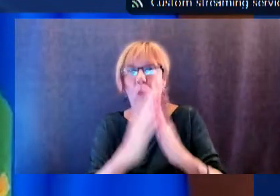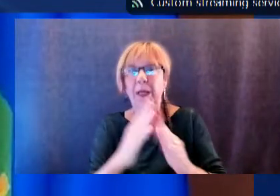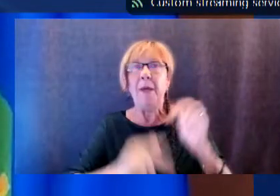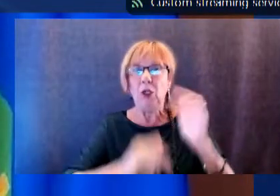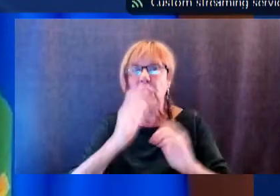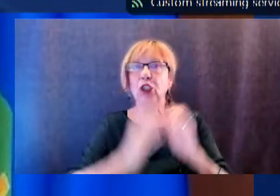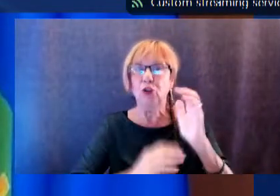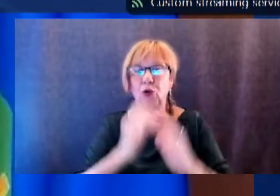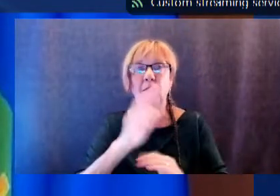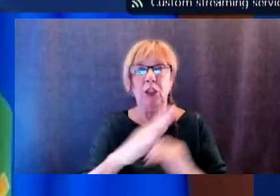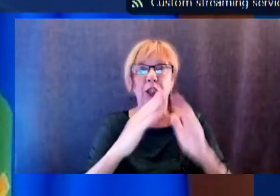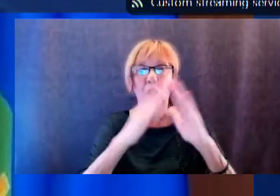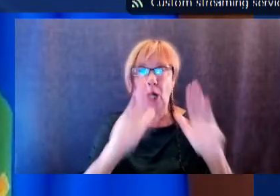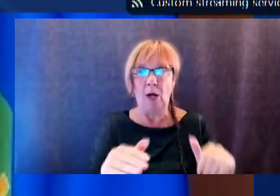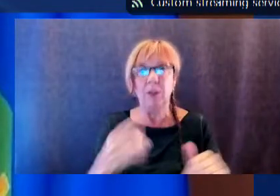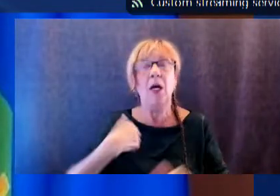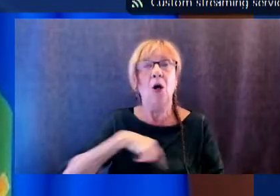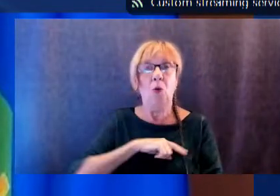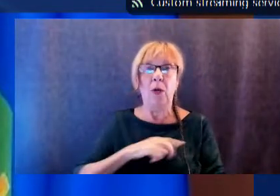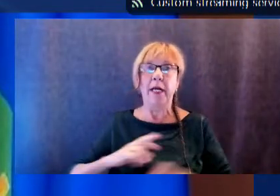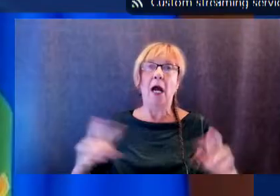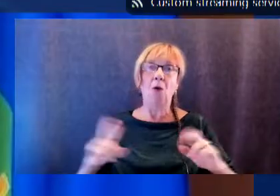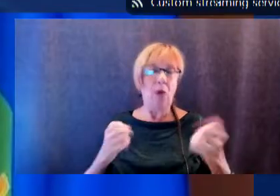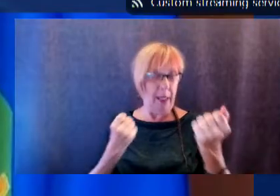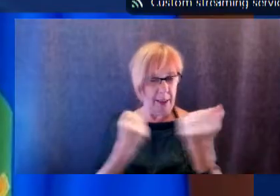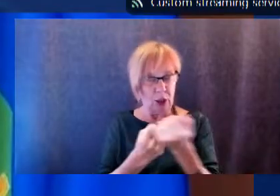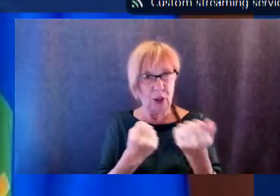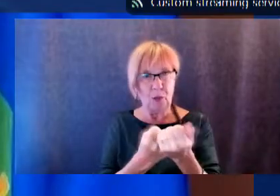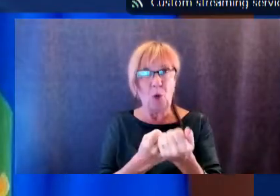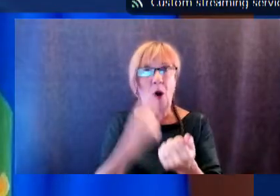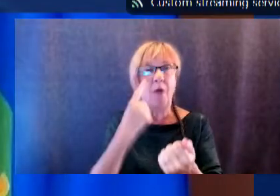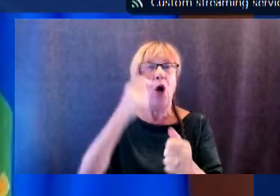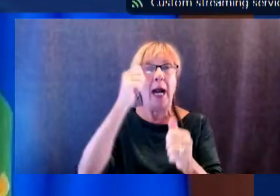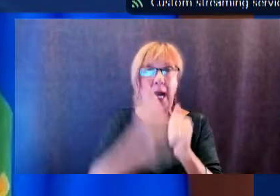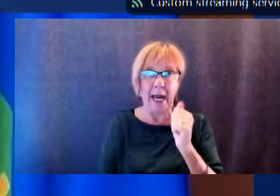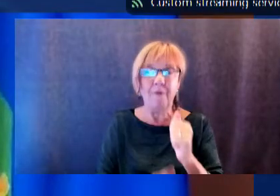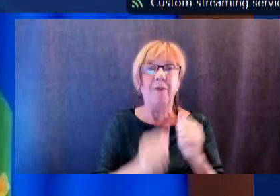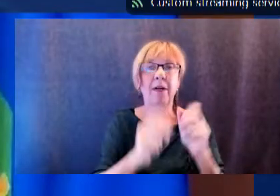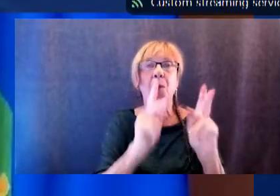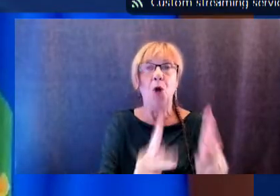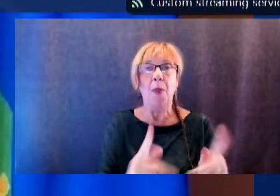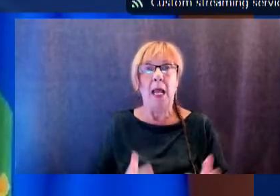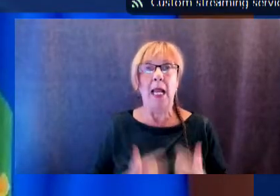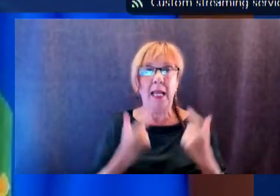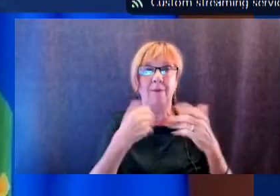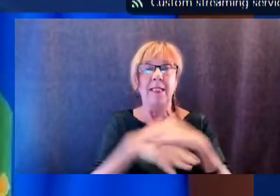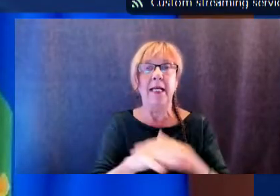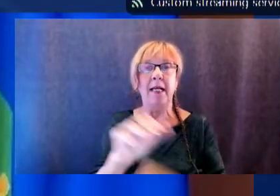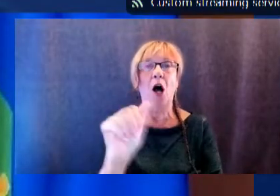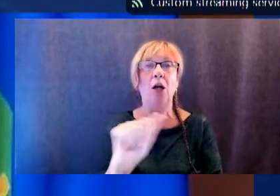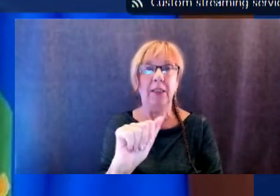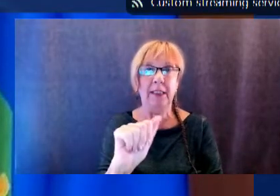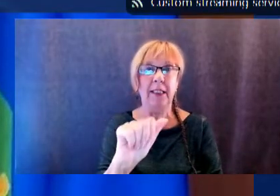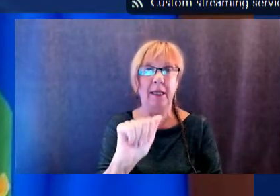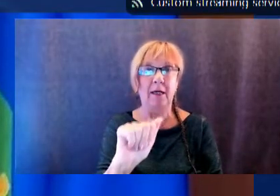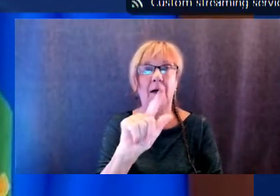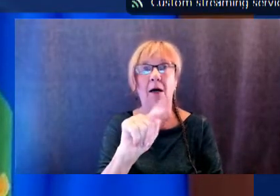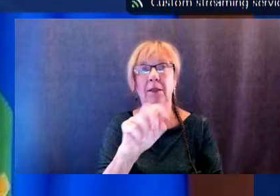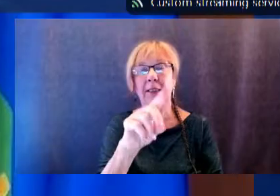ready as a source of support for every Altadena resident. Thank you.